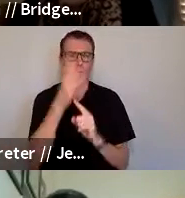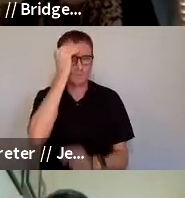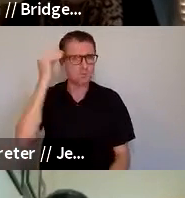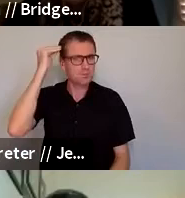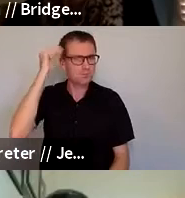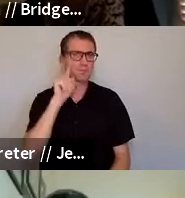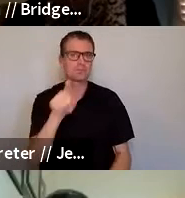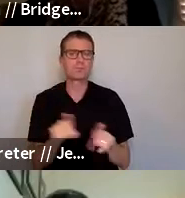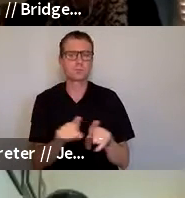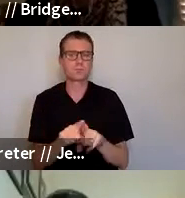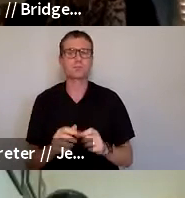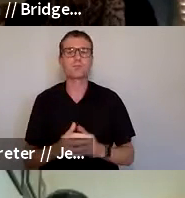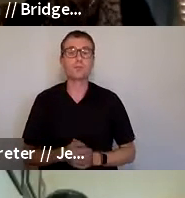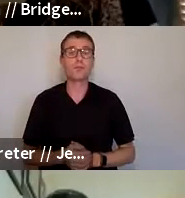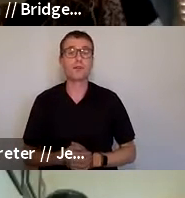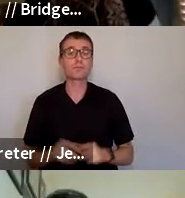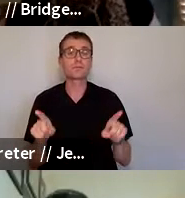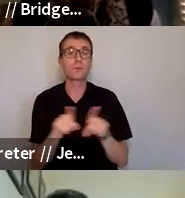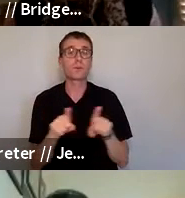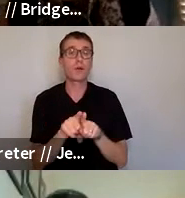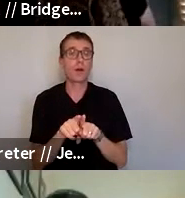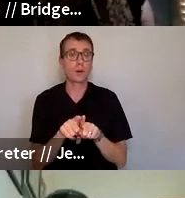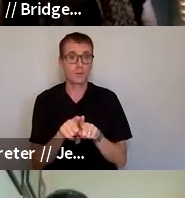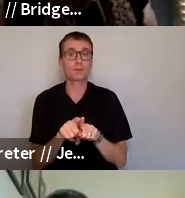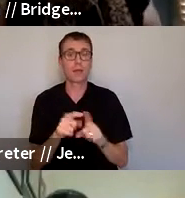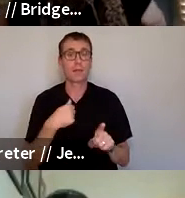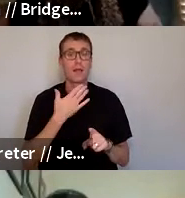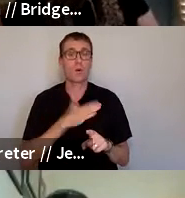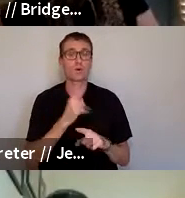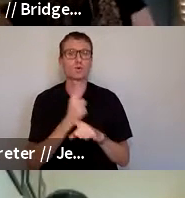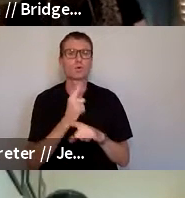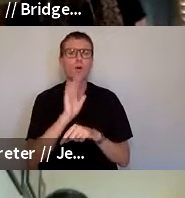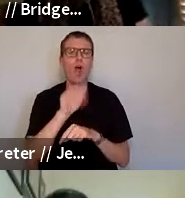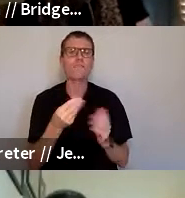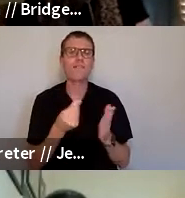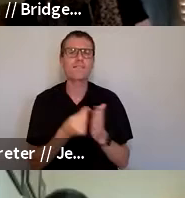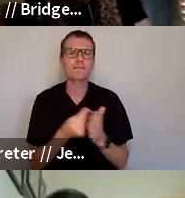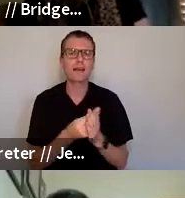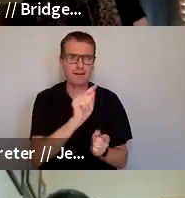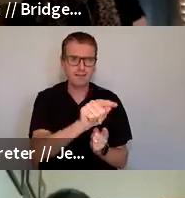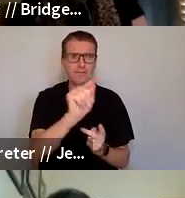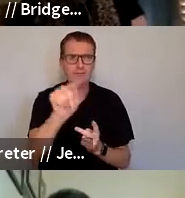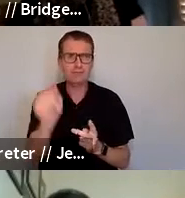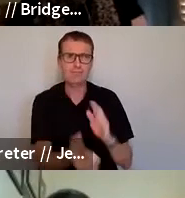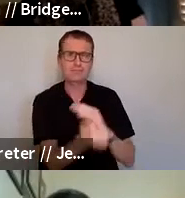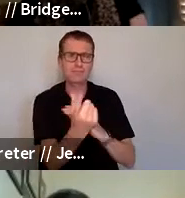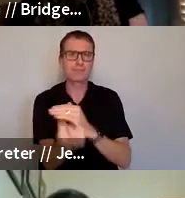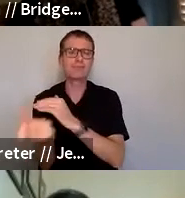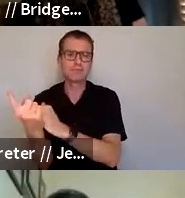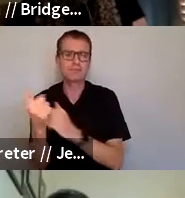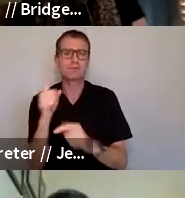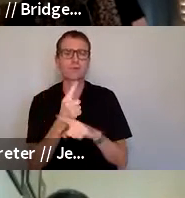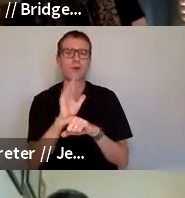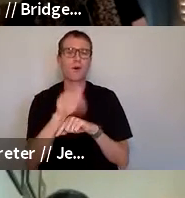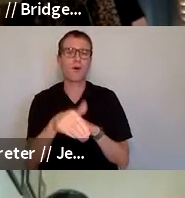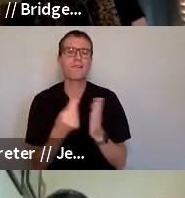I wanted to speak at what has been brought up constantly around funding. I think in this time, as an administrator of